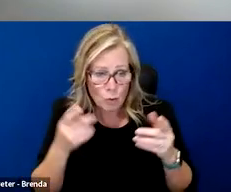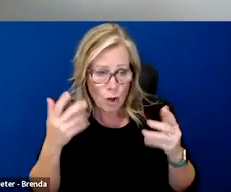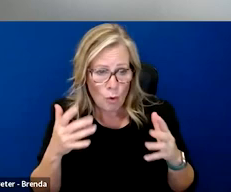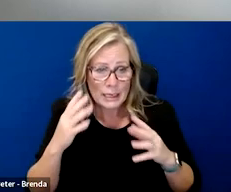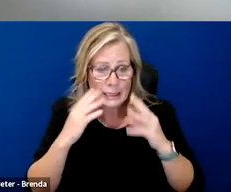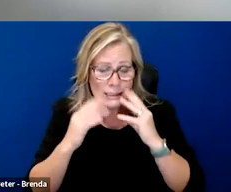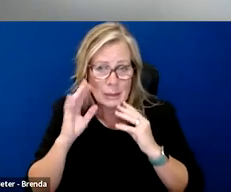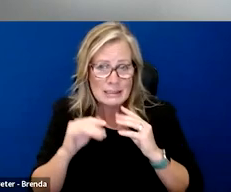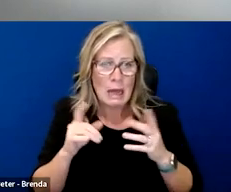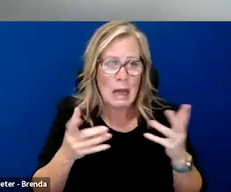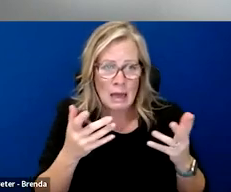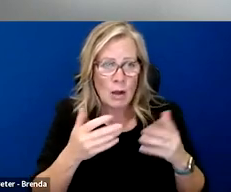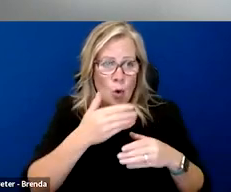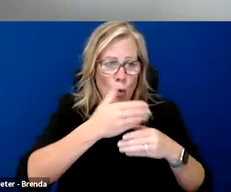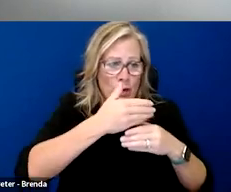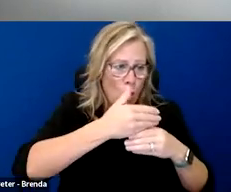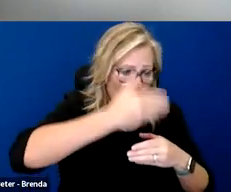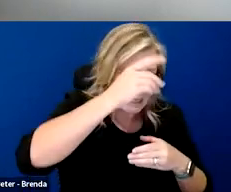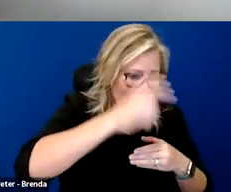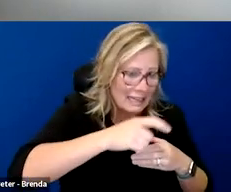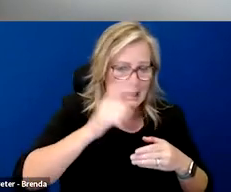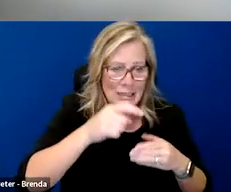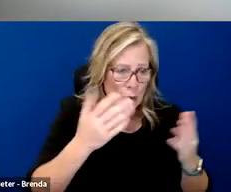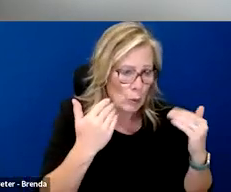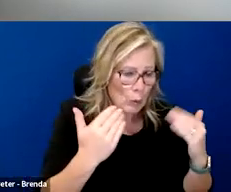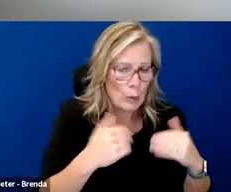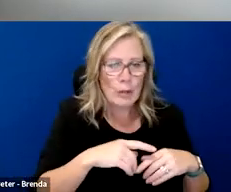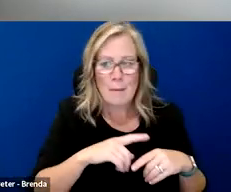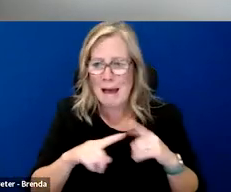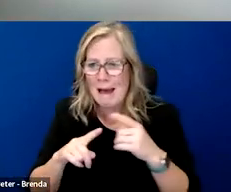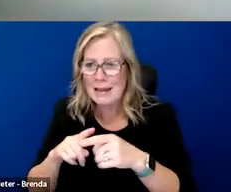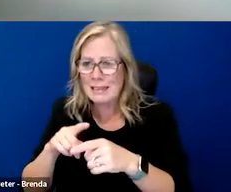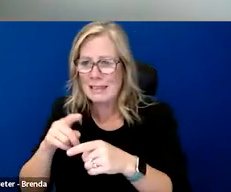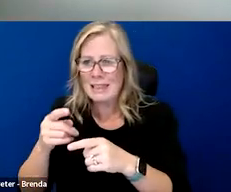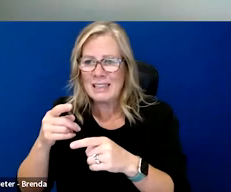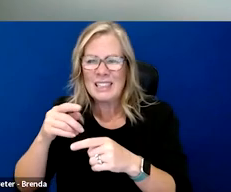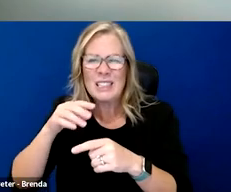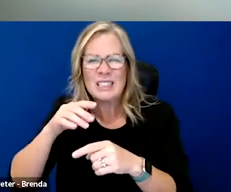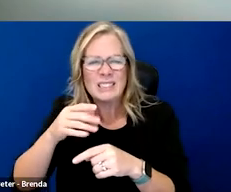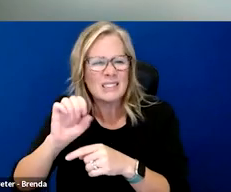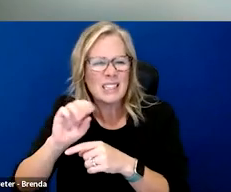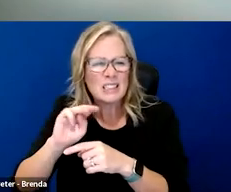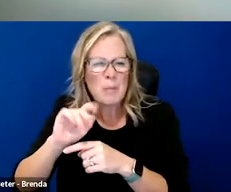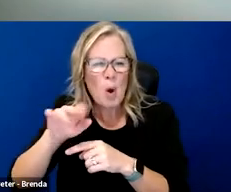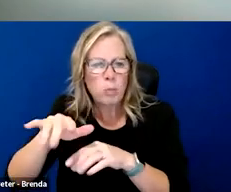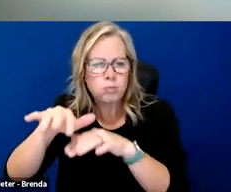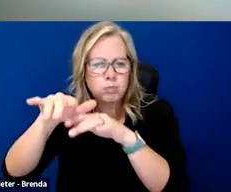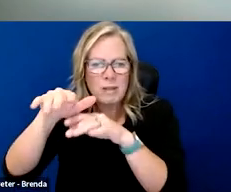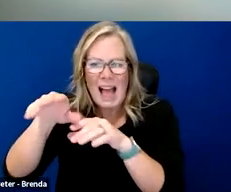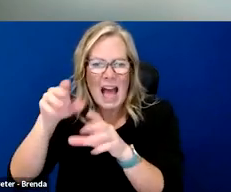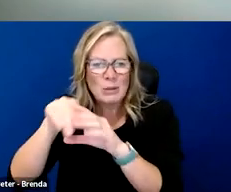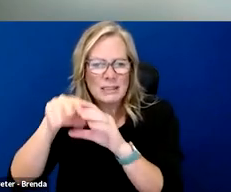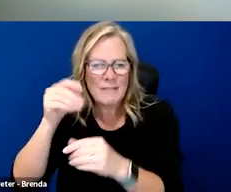I open the window, knowing that that's the way to cool my place off, but also that it's been a bit smoky. Usually, for most